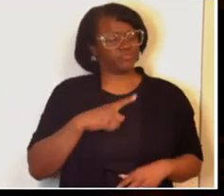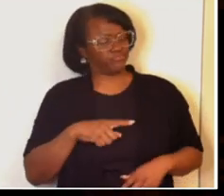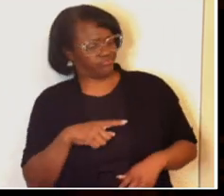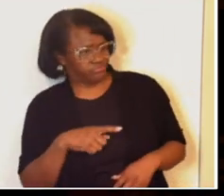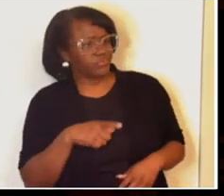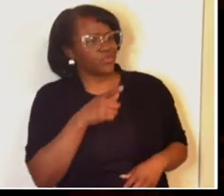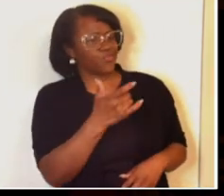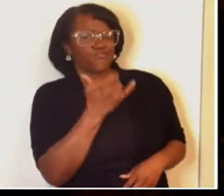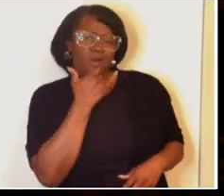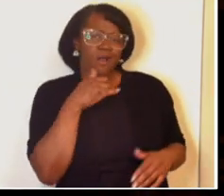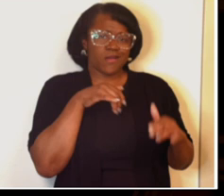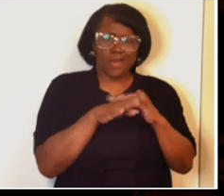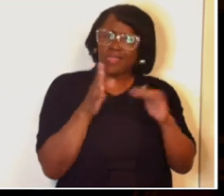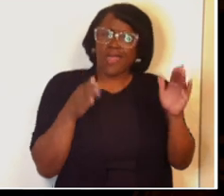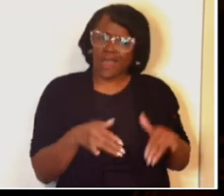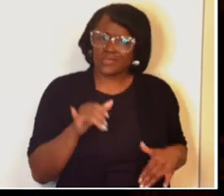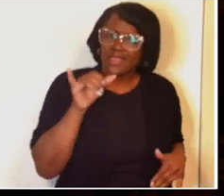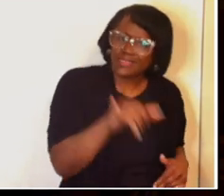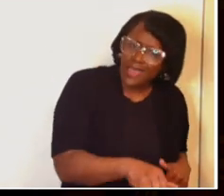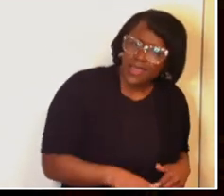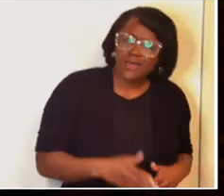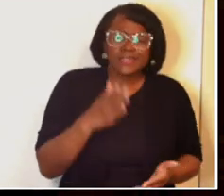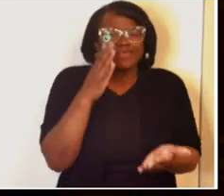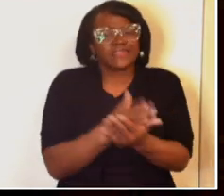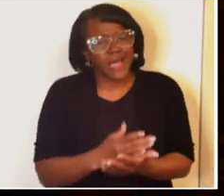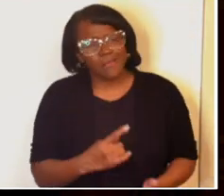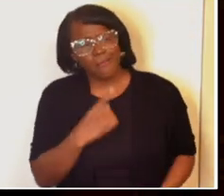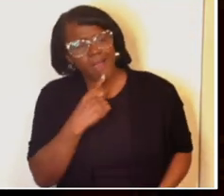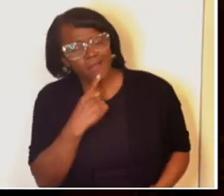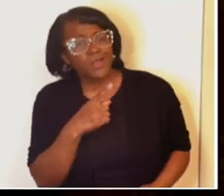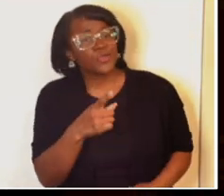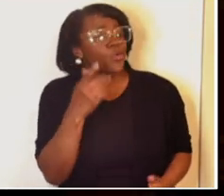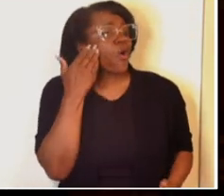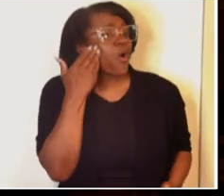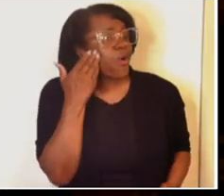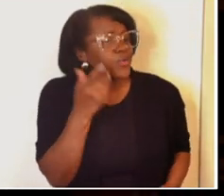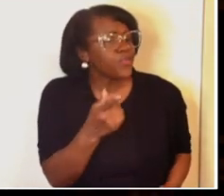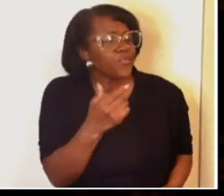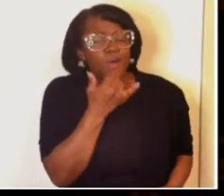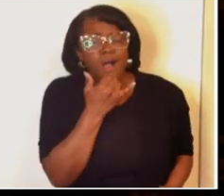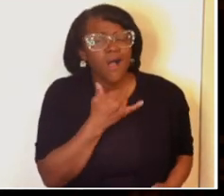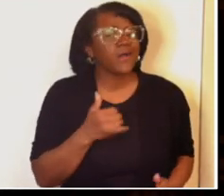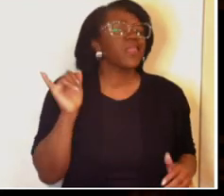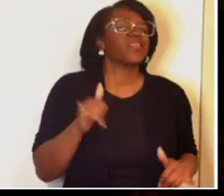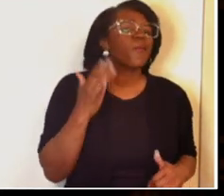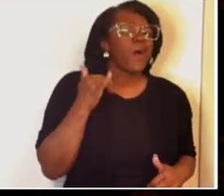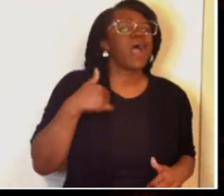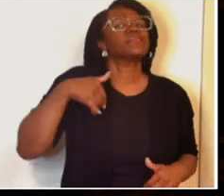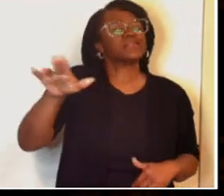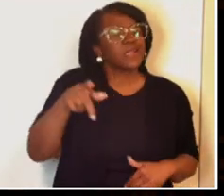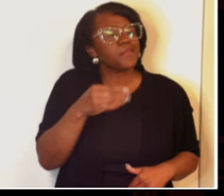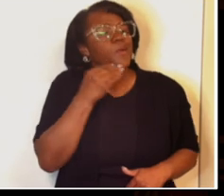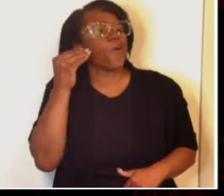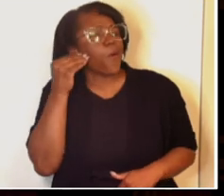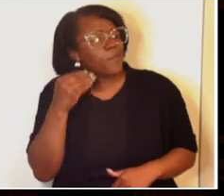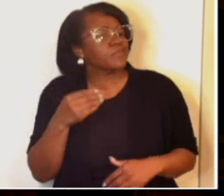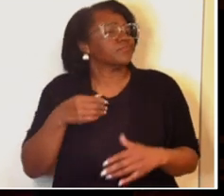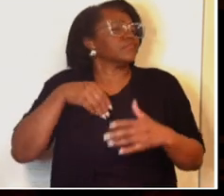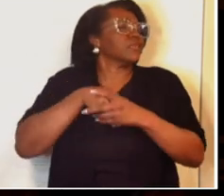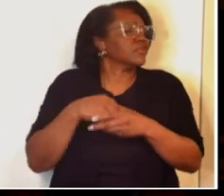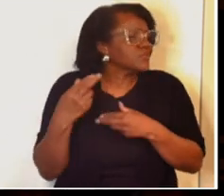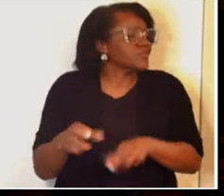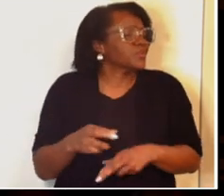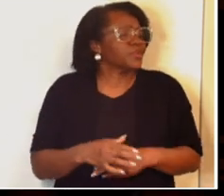Quit all that pouting. He know he wrong, just ignore him. I sent him to the back until he get over that attitude, acting like a little